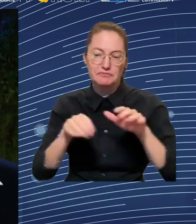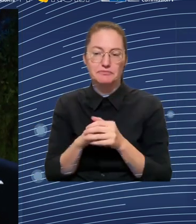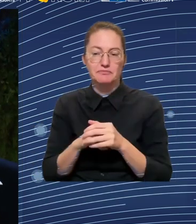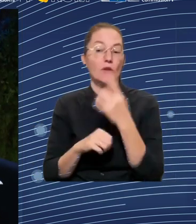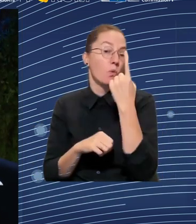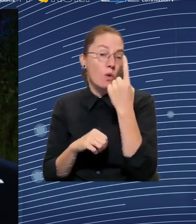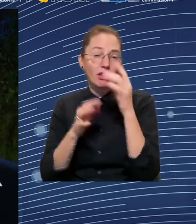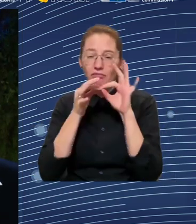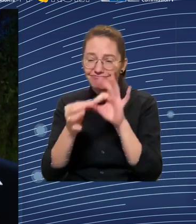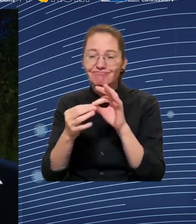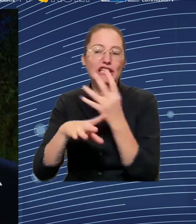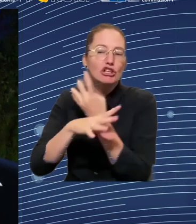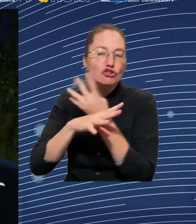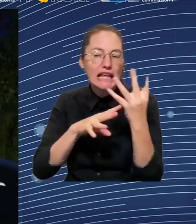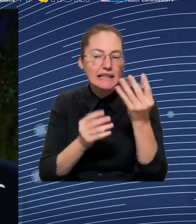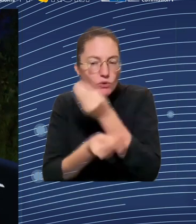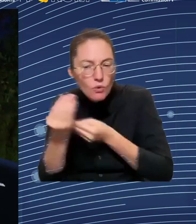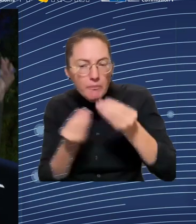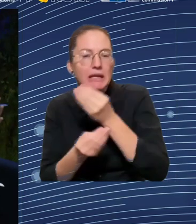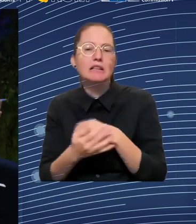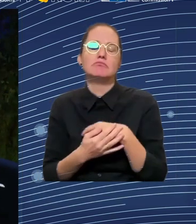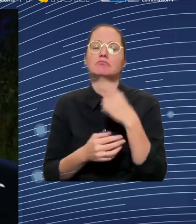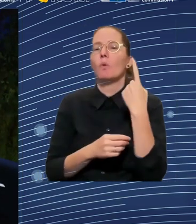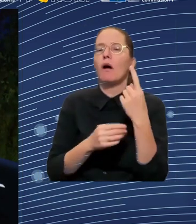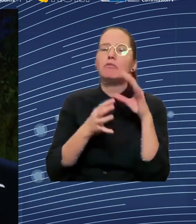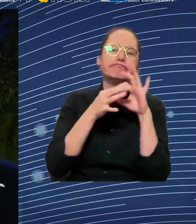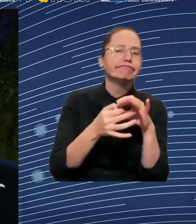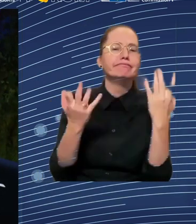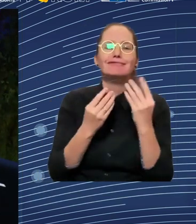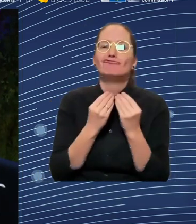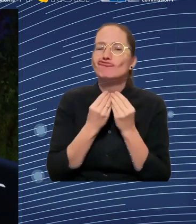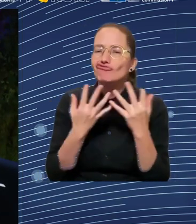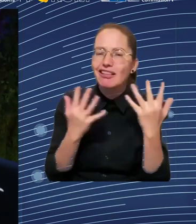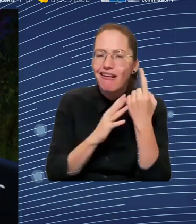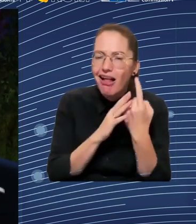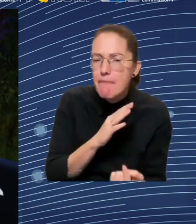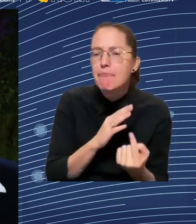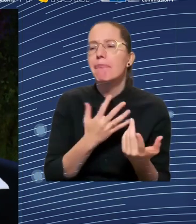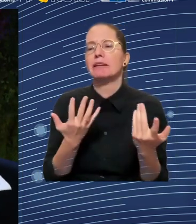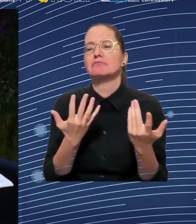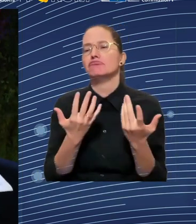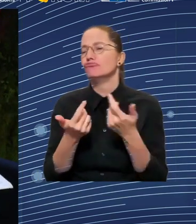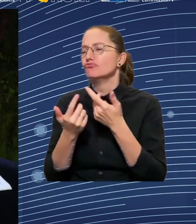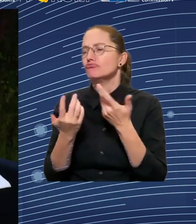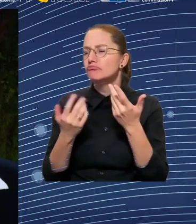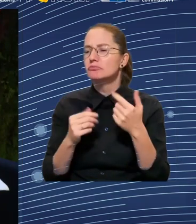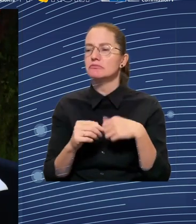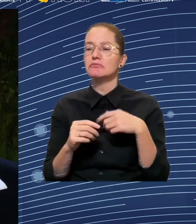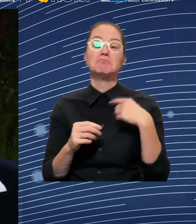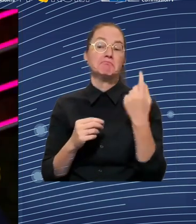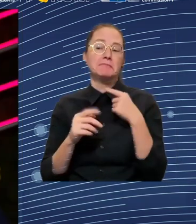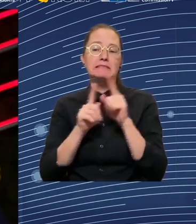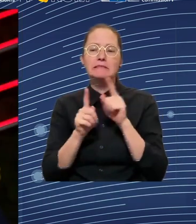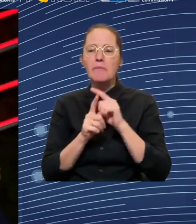if we're not missing something there as well. So that's all we do, we publish it, and we also look, we've been looking for a while at what we